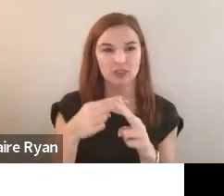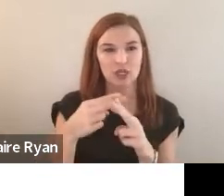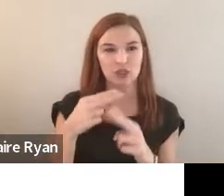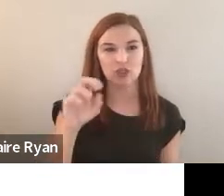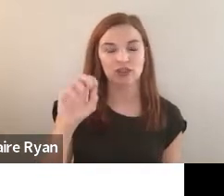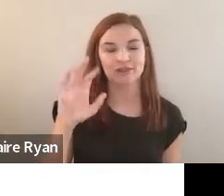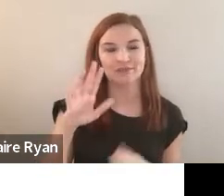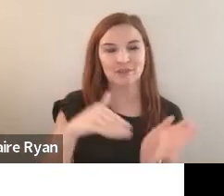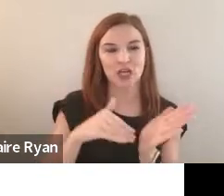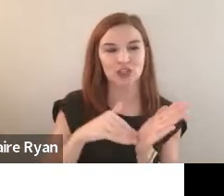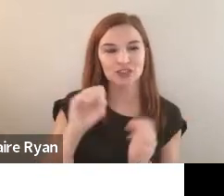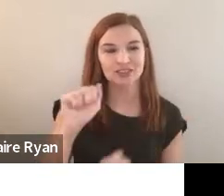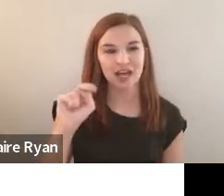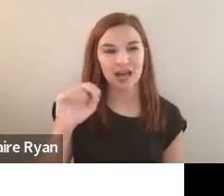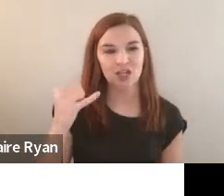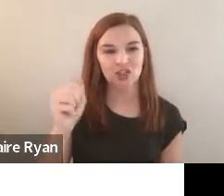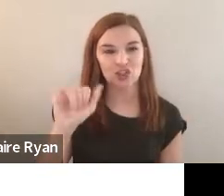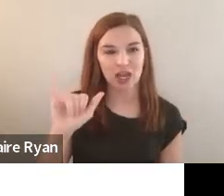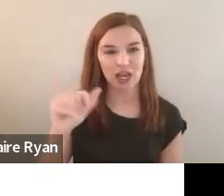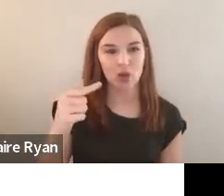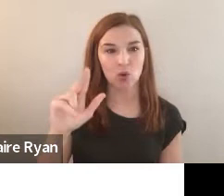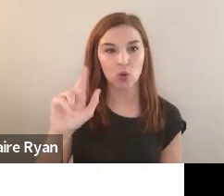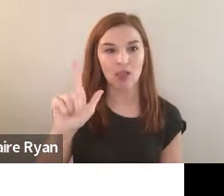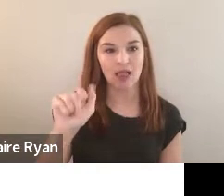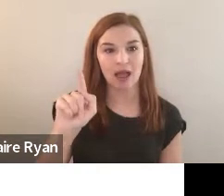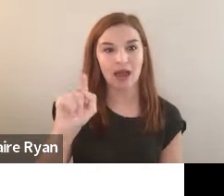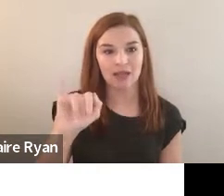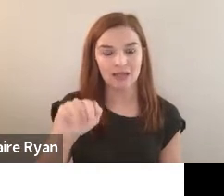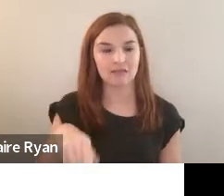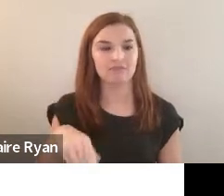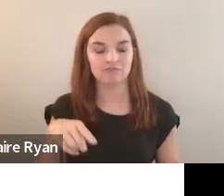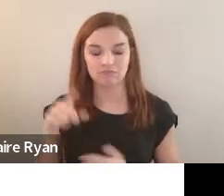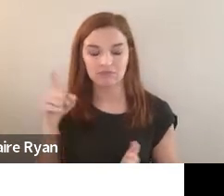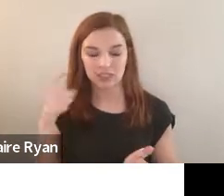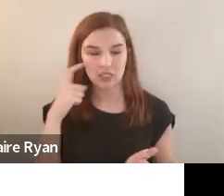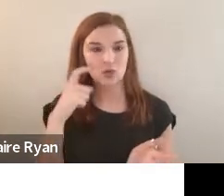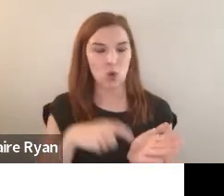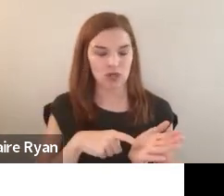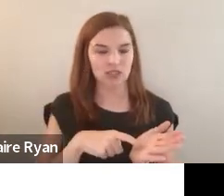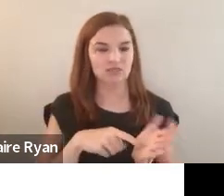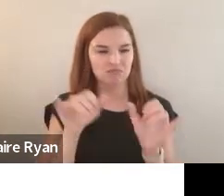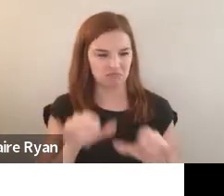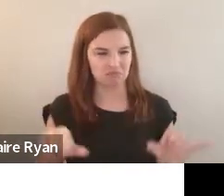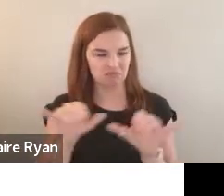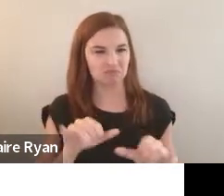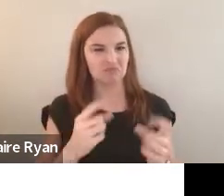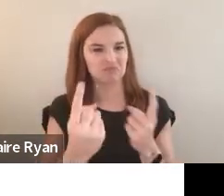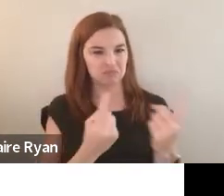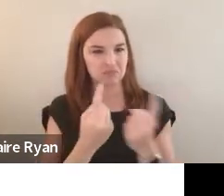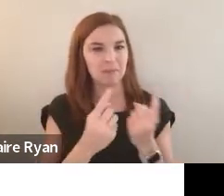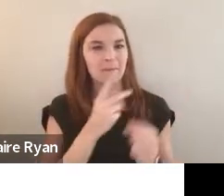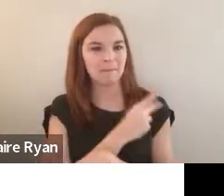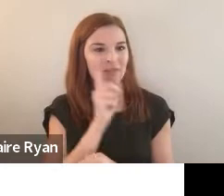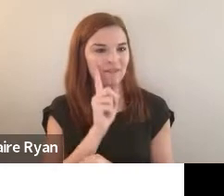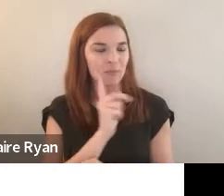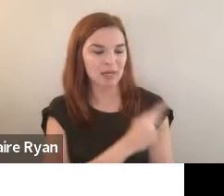a psychiatrist at the Boston Hospital, Sanjay, and Dr.